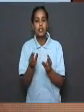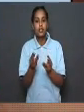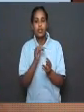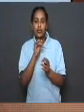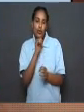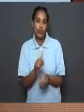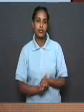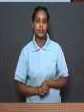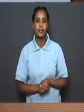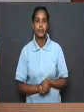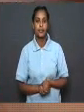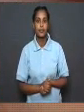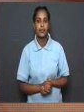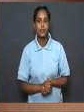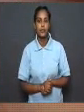is not.